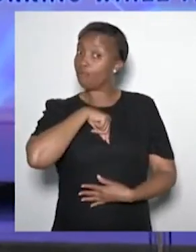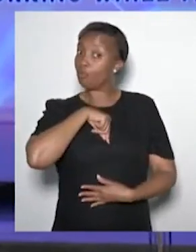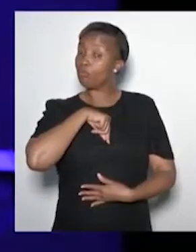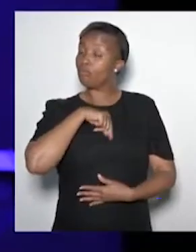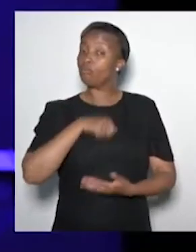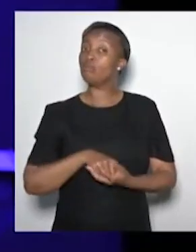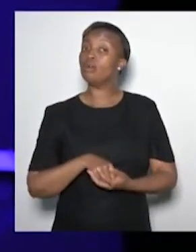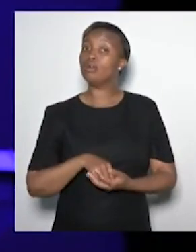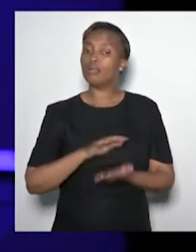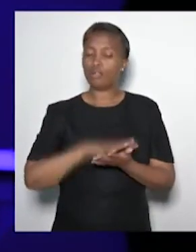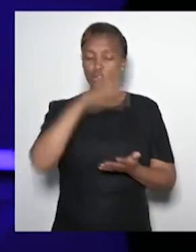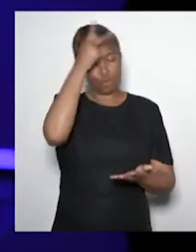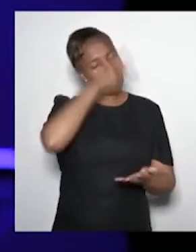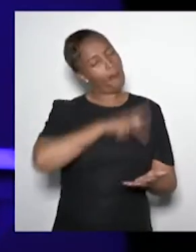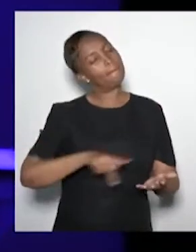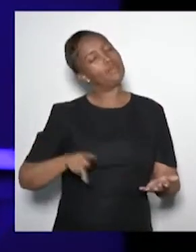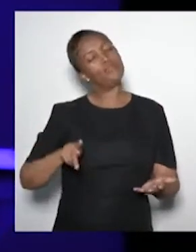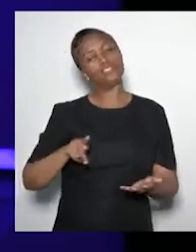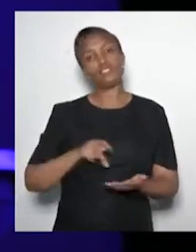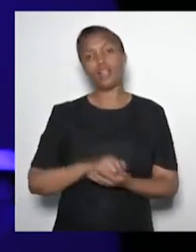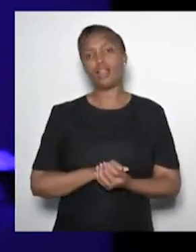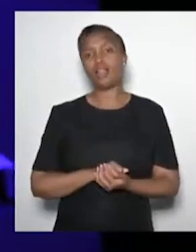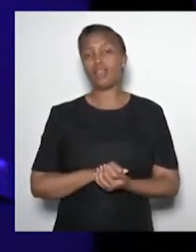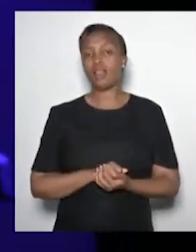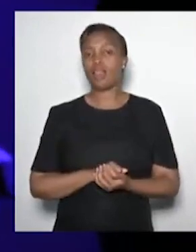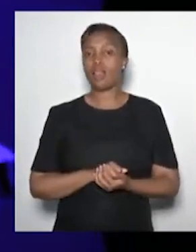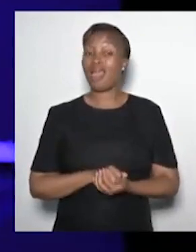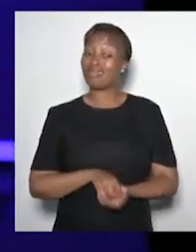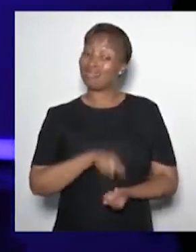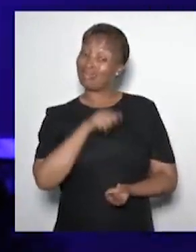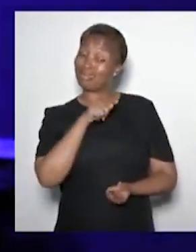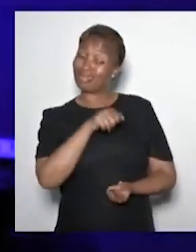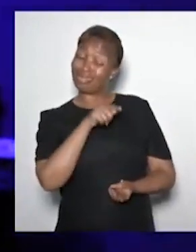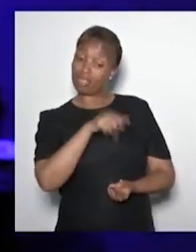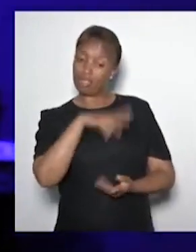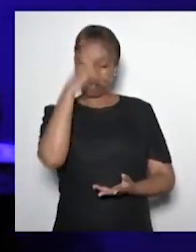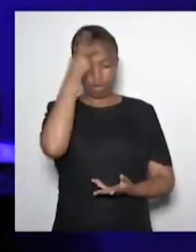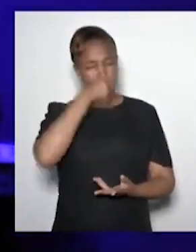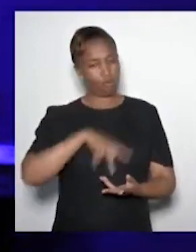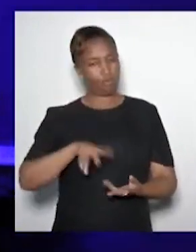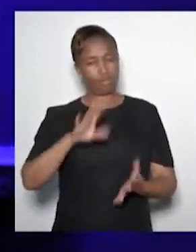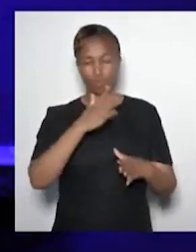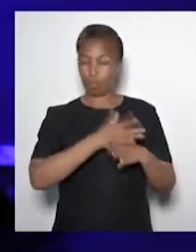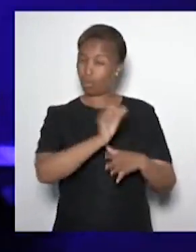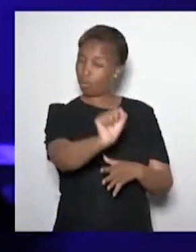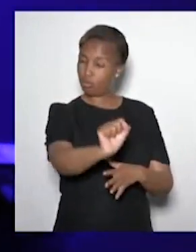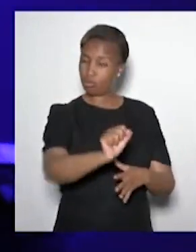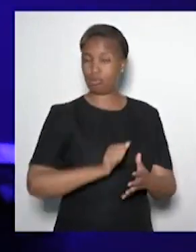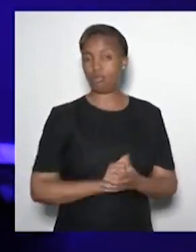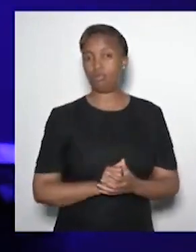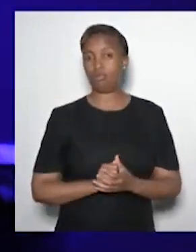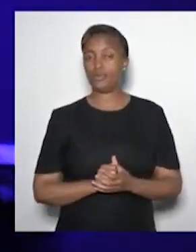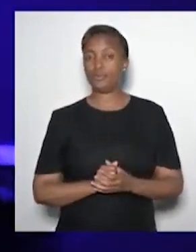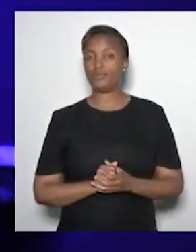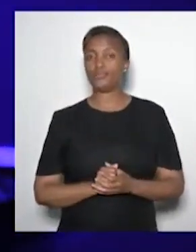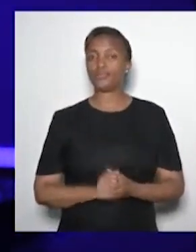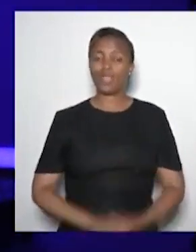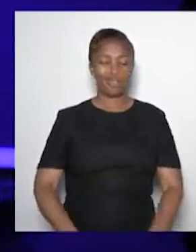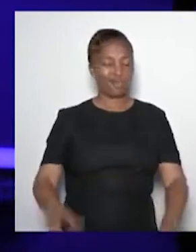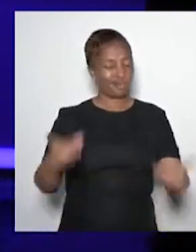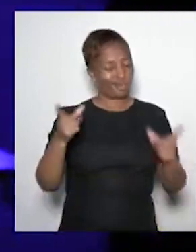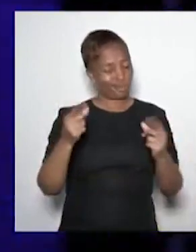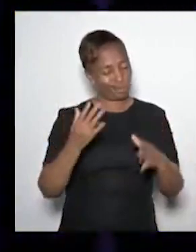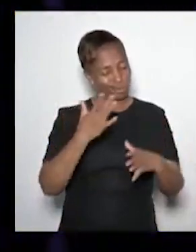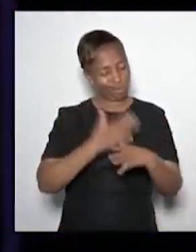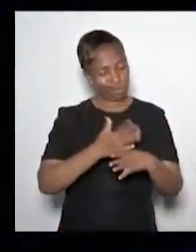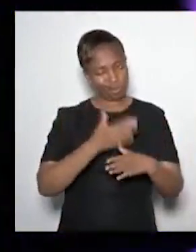and you are a professional, right there in your profession, you would do the works of